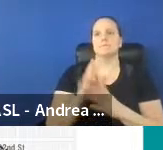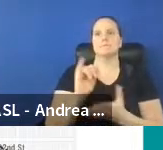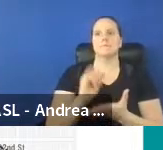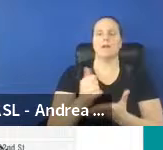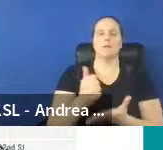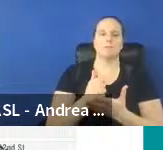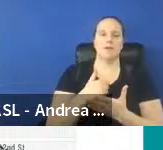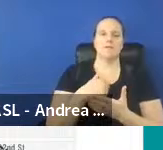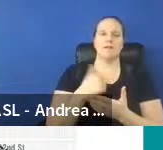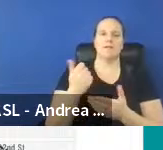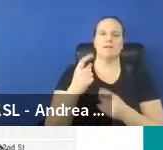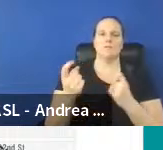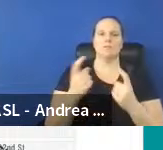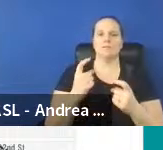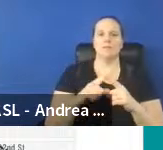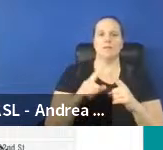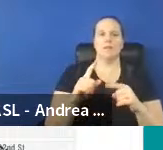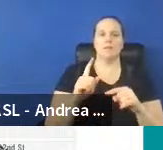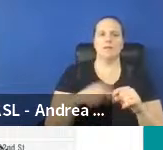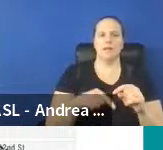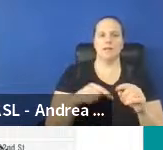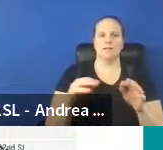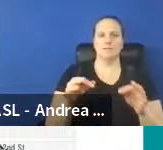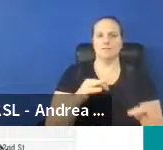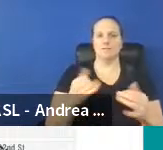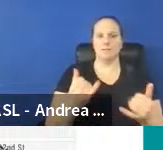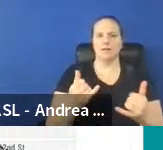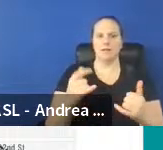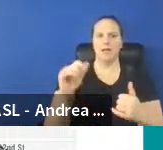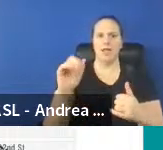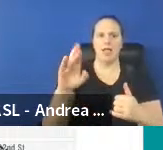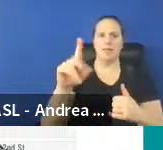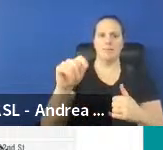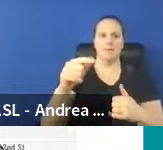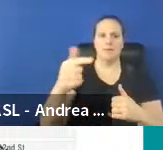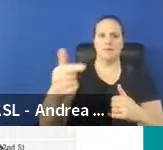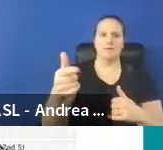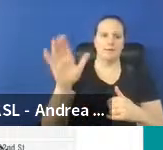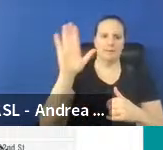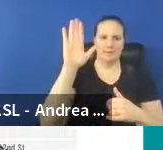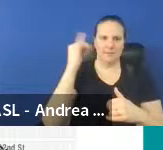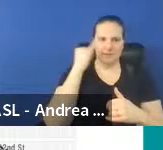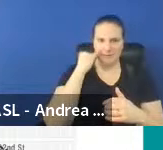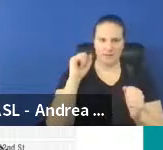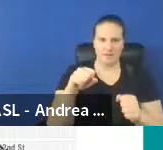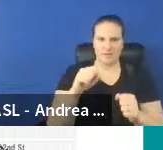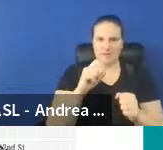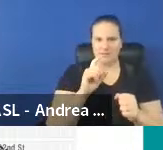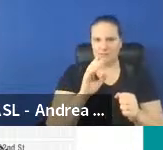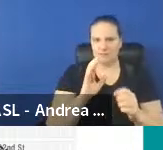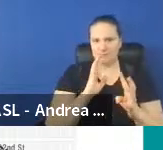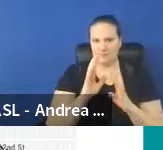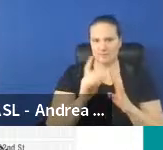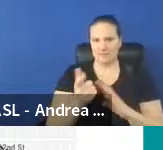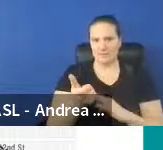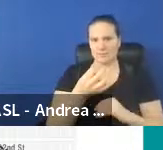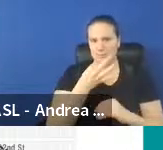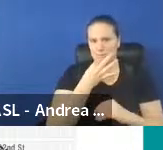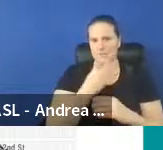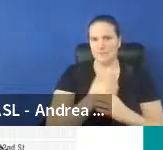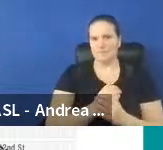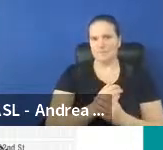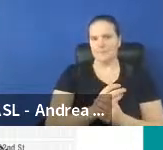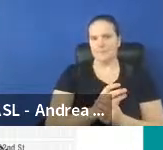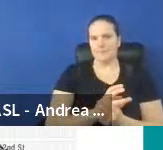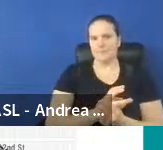have other questions, but I can't articulate them now, so I'm gonna let Albert go and I'll Sure. raise my hand if I can articulate them in a second. Sure, thanks,